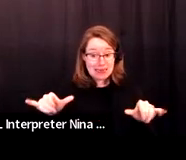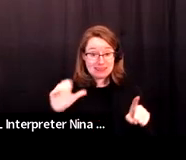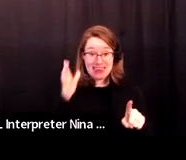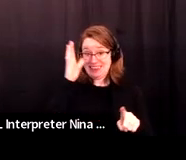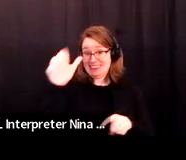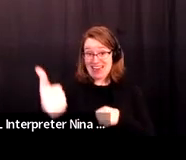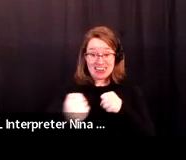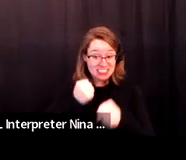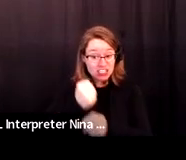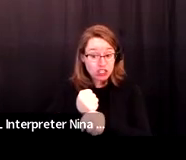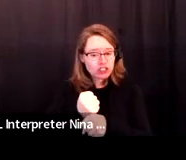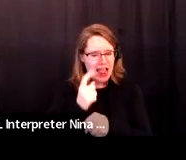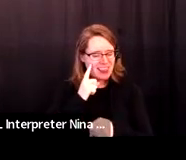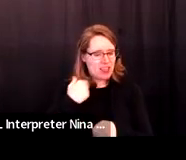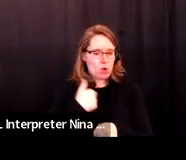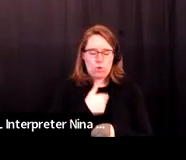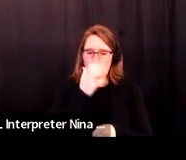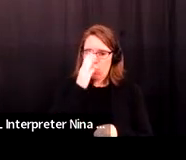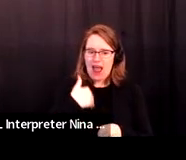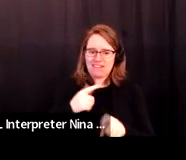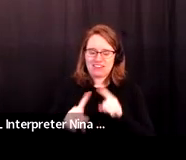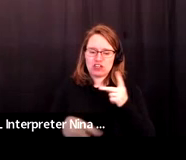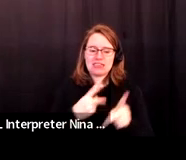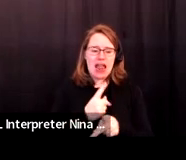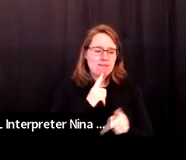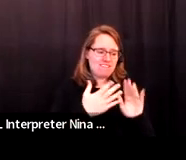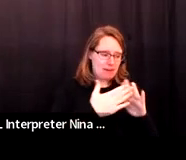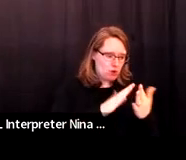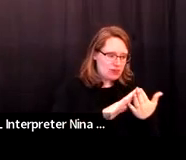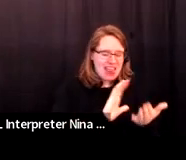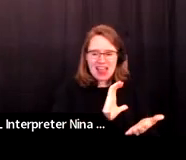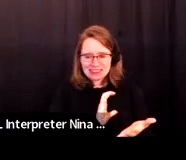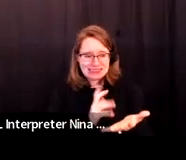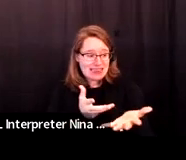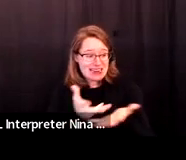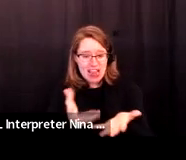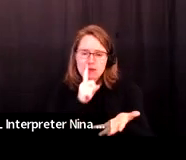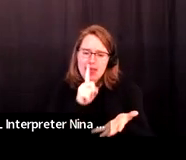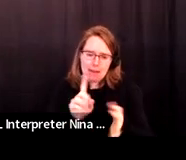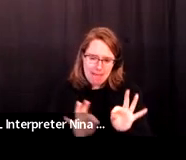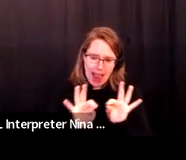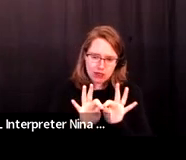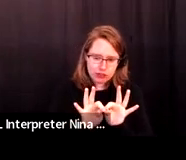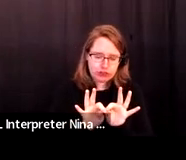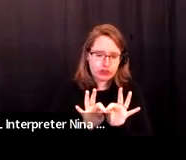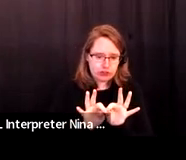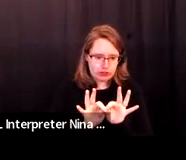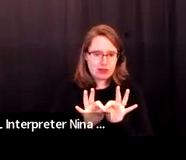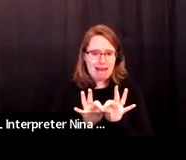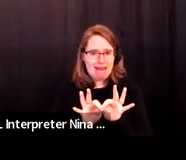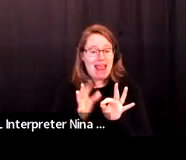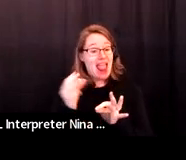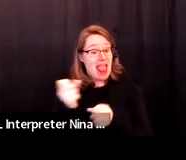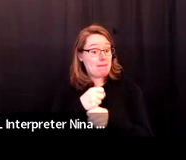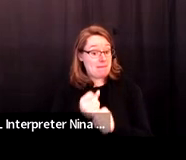have a different kind of community and citizen engagement that matters and creates many of the very outcomes that are